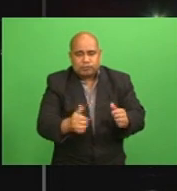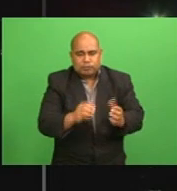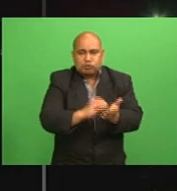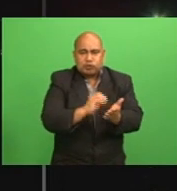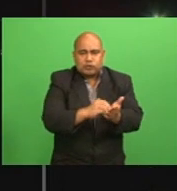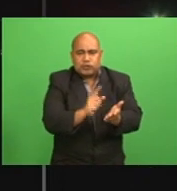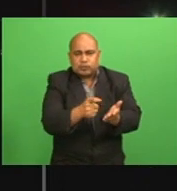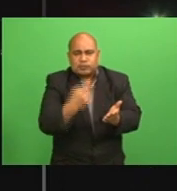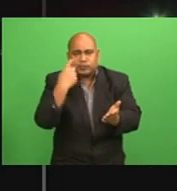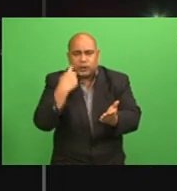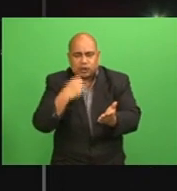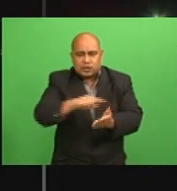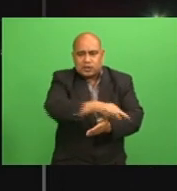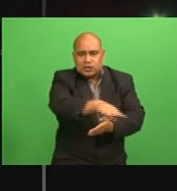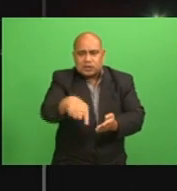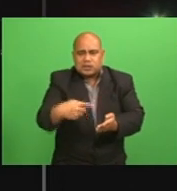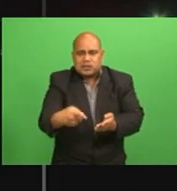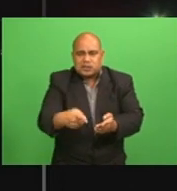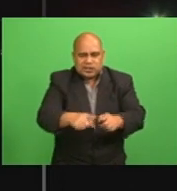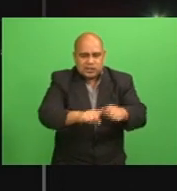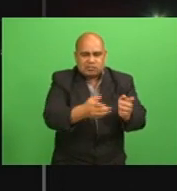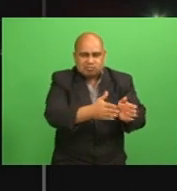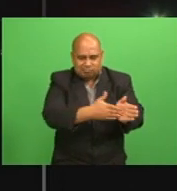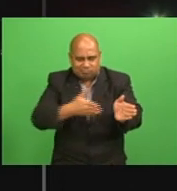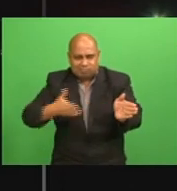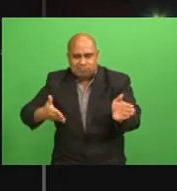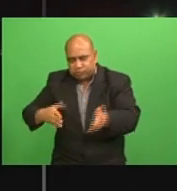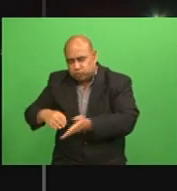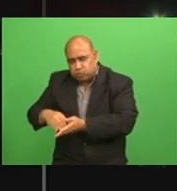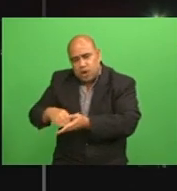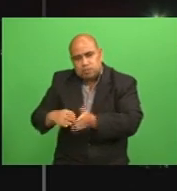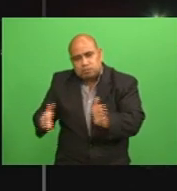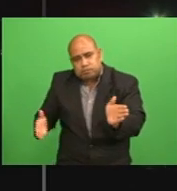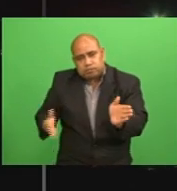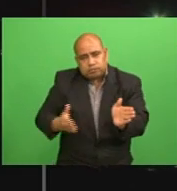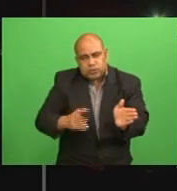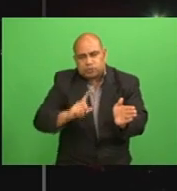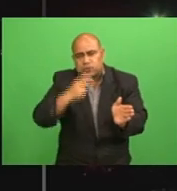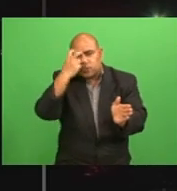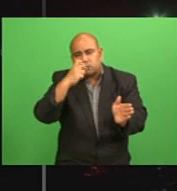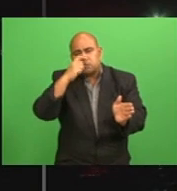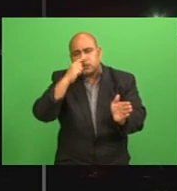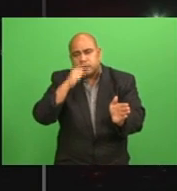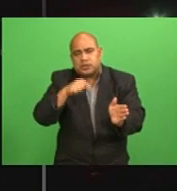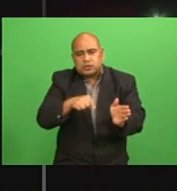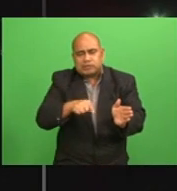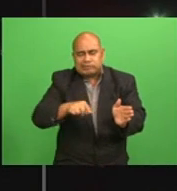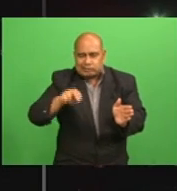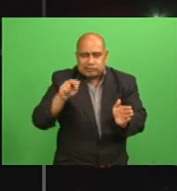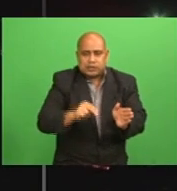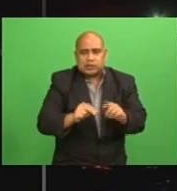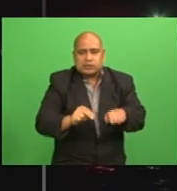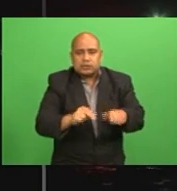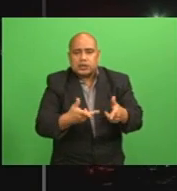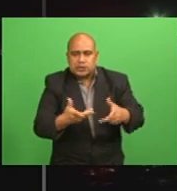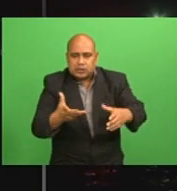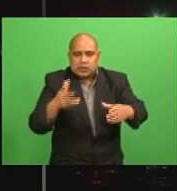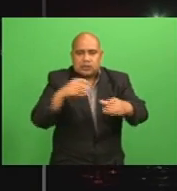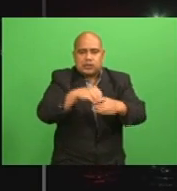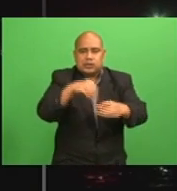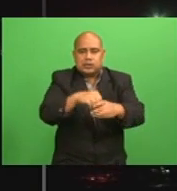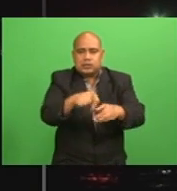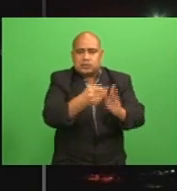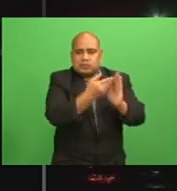revising laws to protect our elderly are some areas included in the budget submission made by the Fiji Council of Social